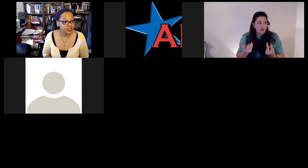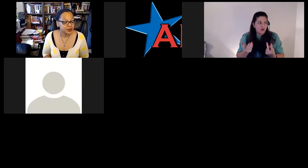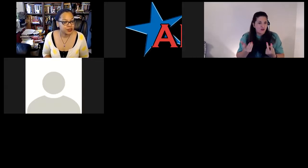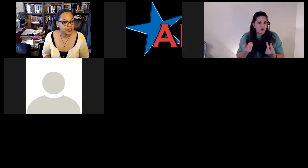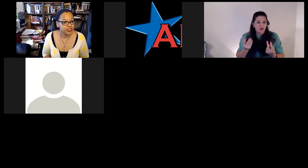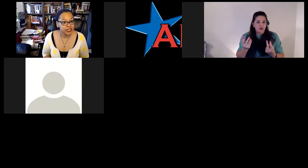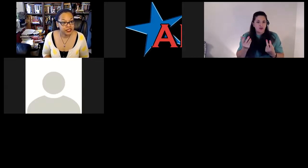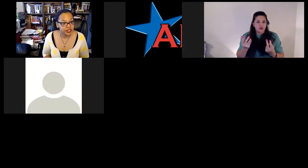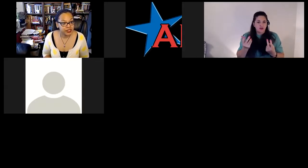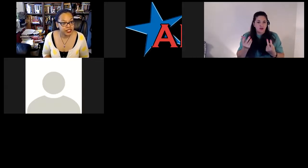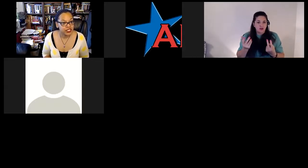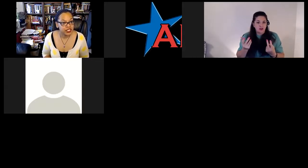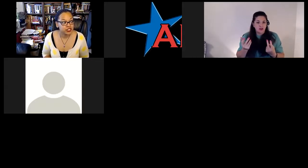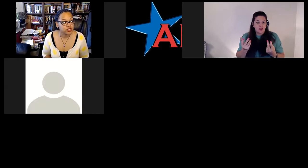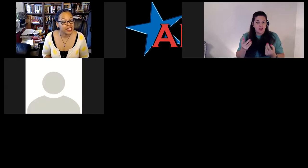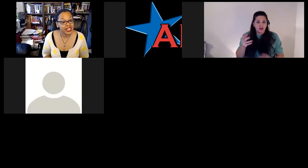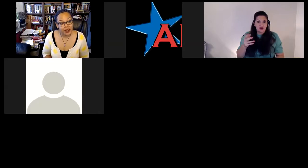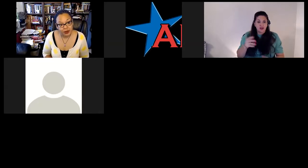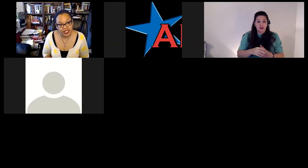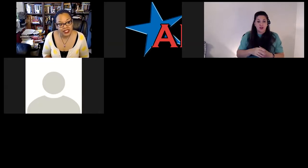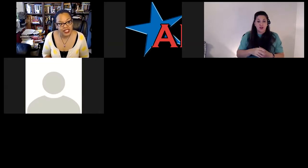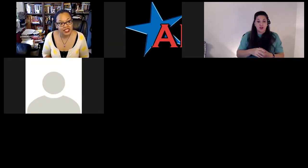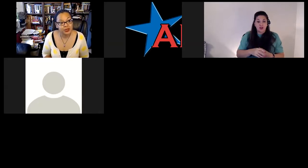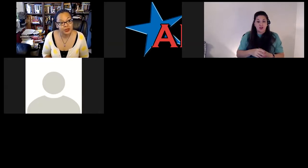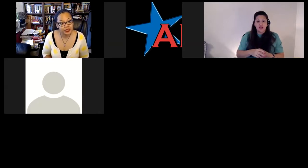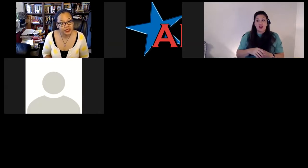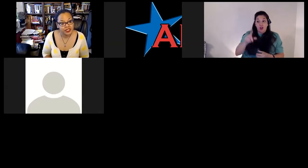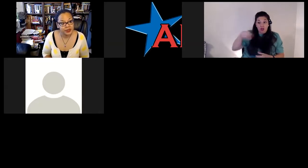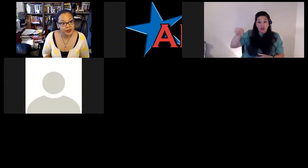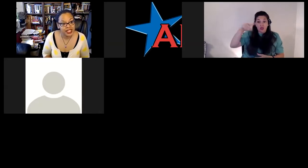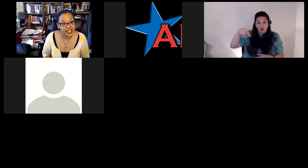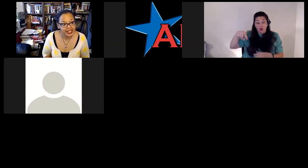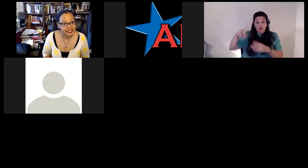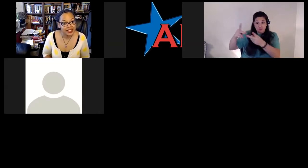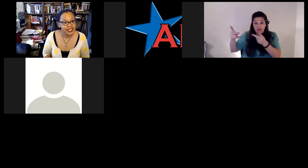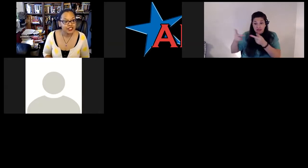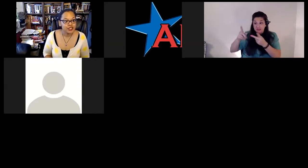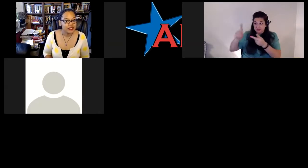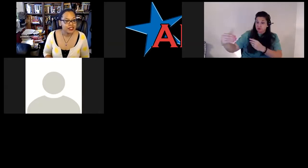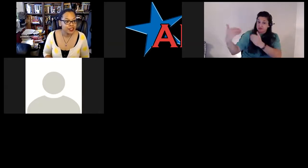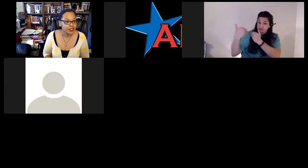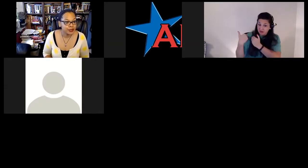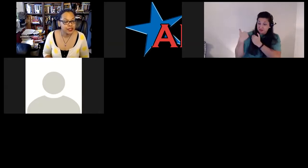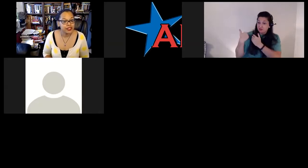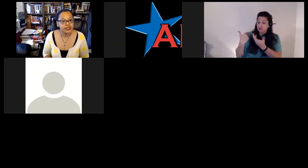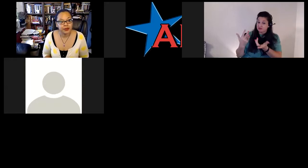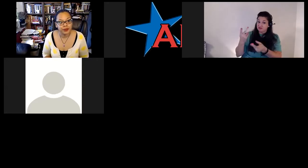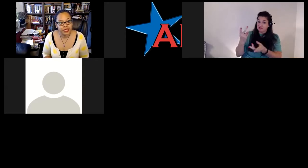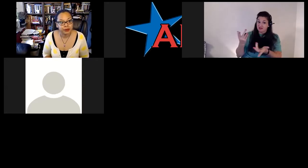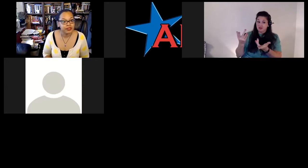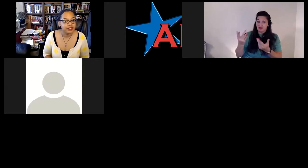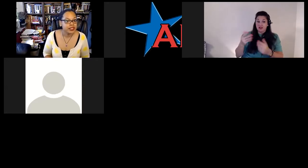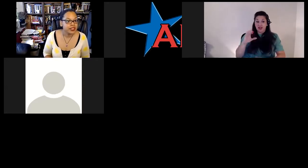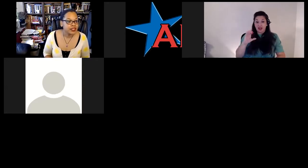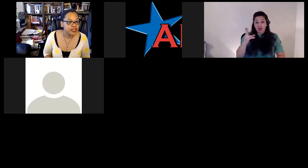access to spaces of recreation to account with the ADA, and to a certain degree we can, in terms of things like curb cuts and